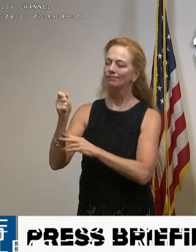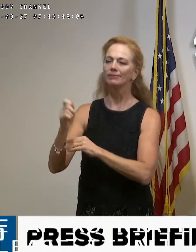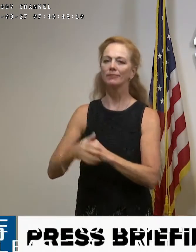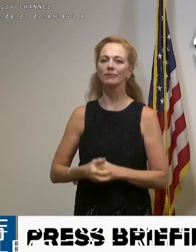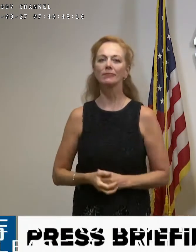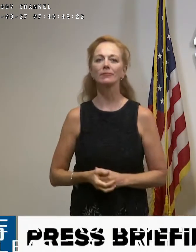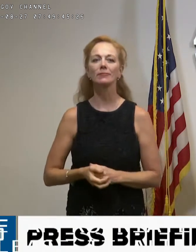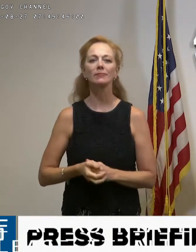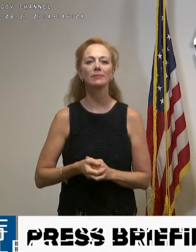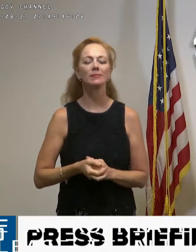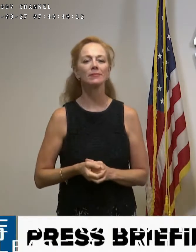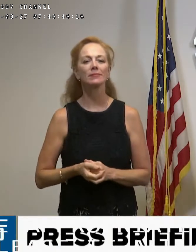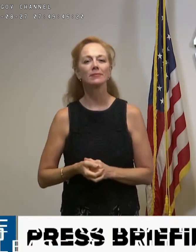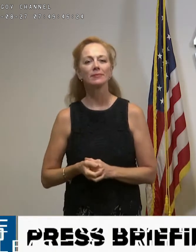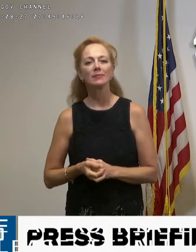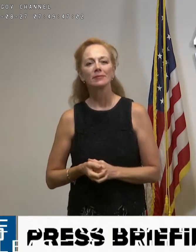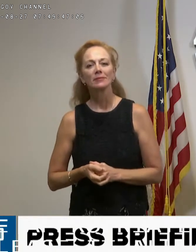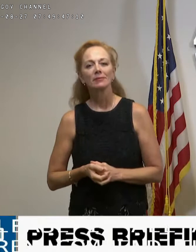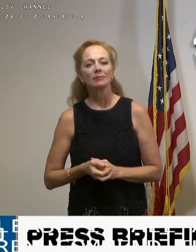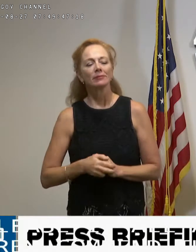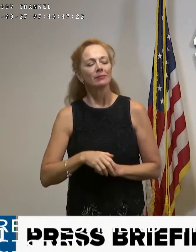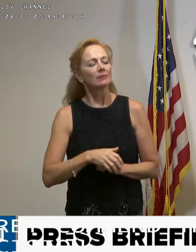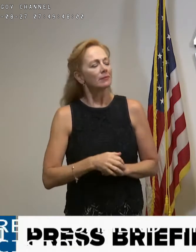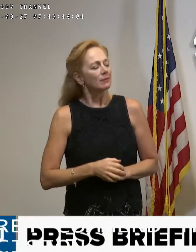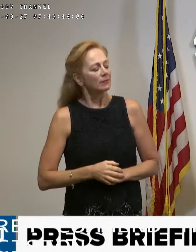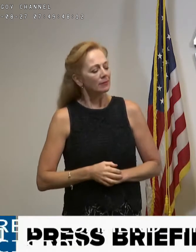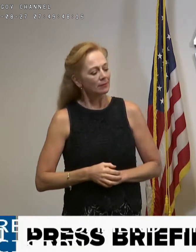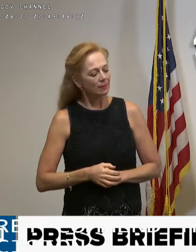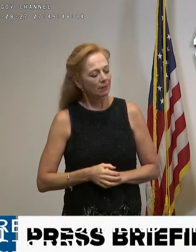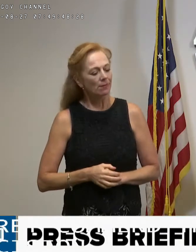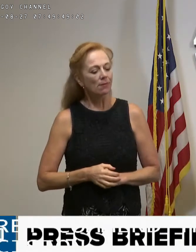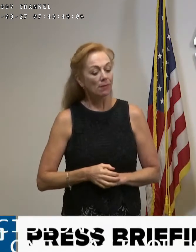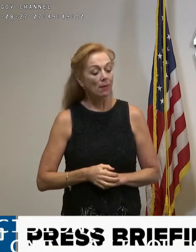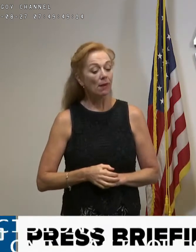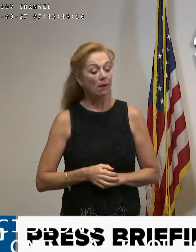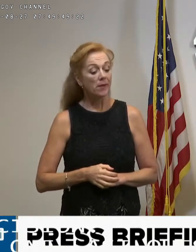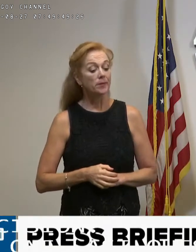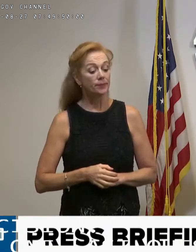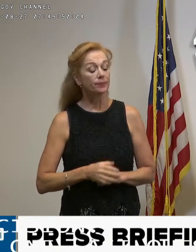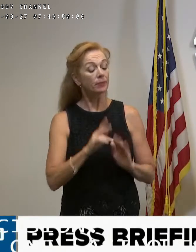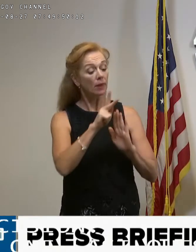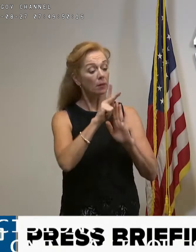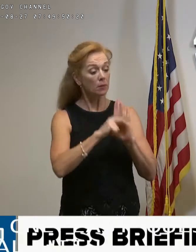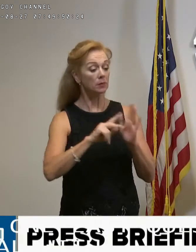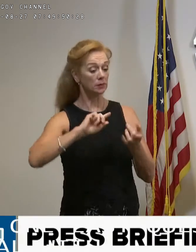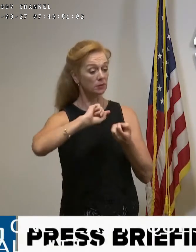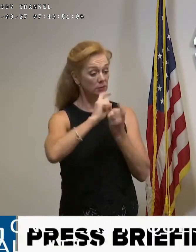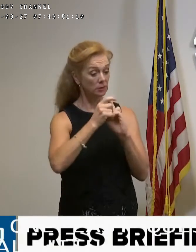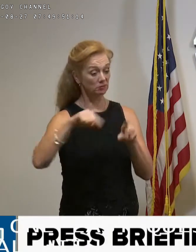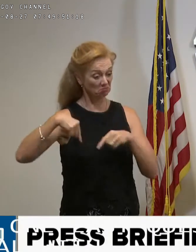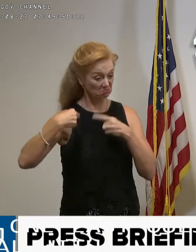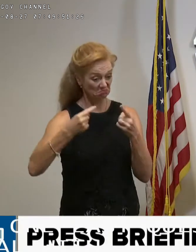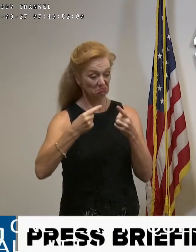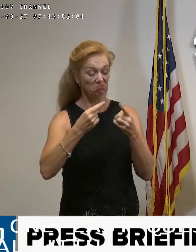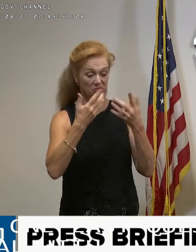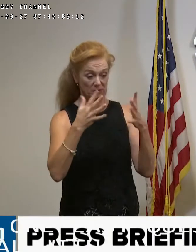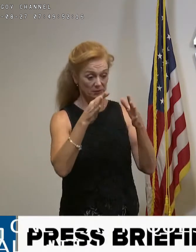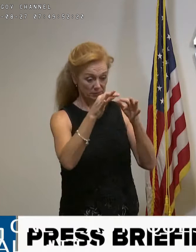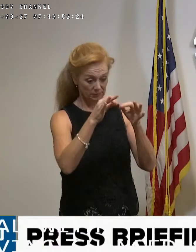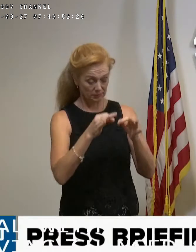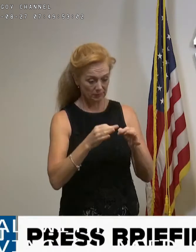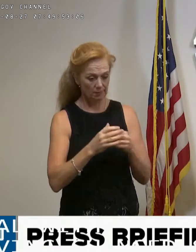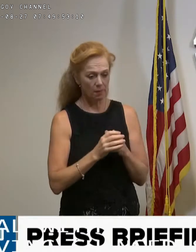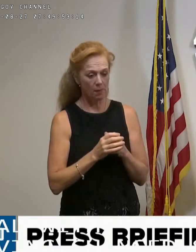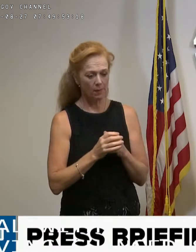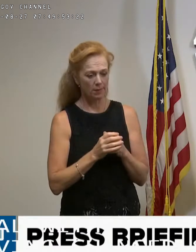Yeah, one last question, perhaps, having changed some of these policies that you outlined, does